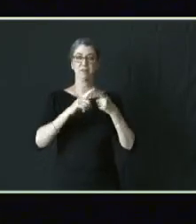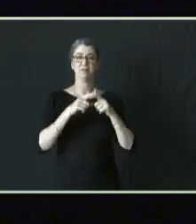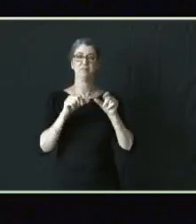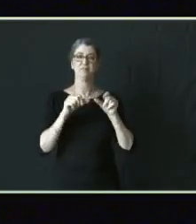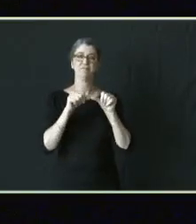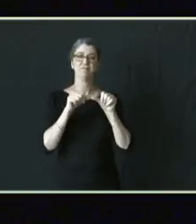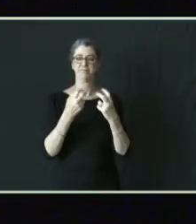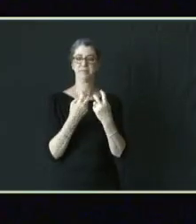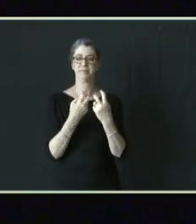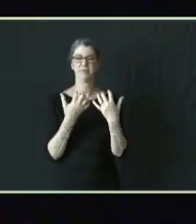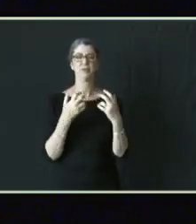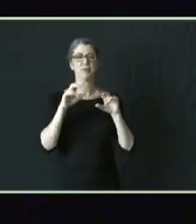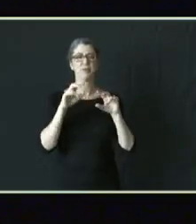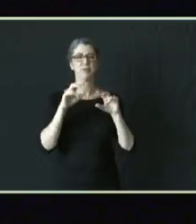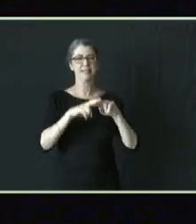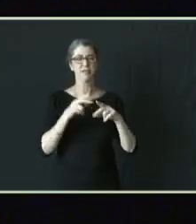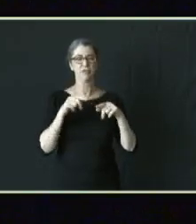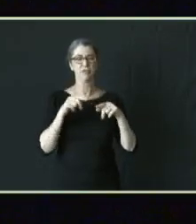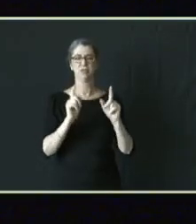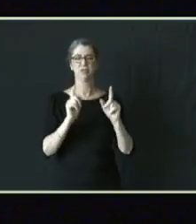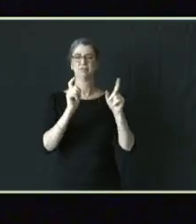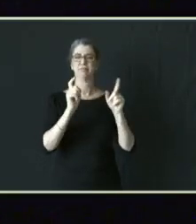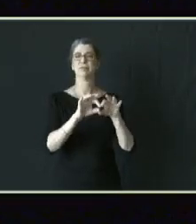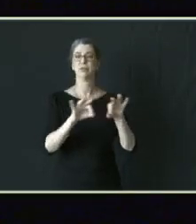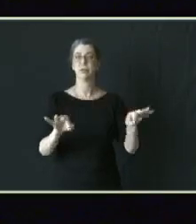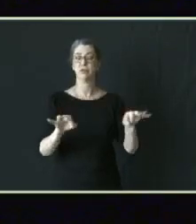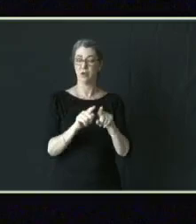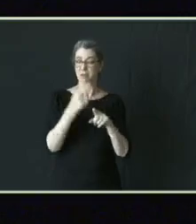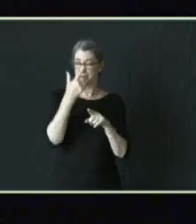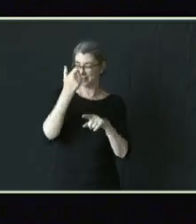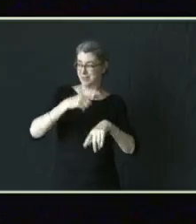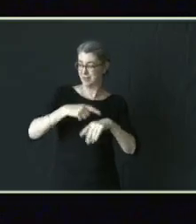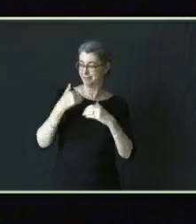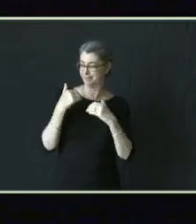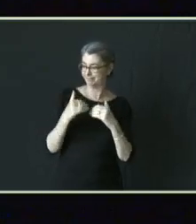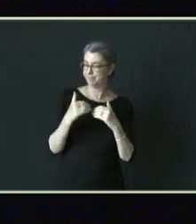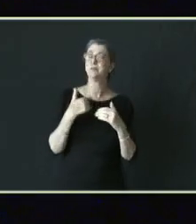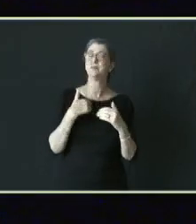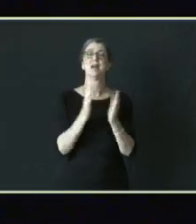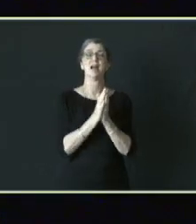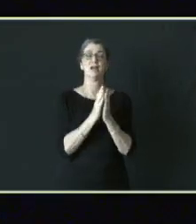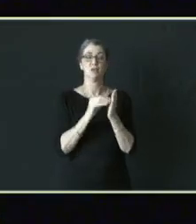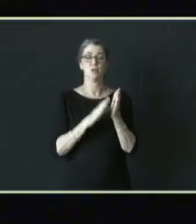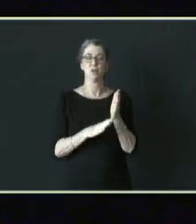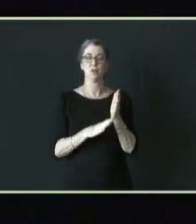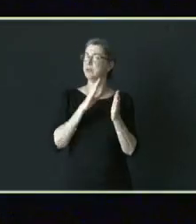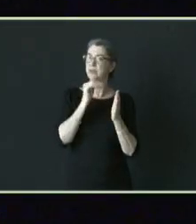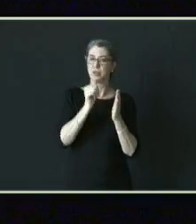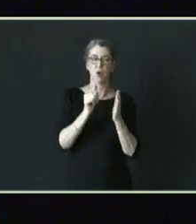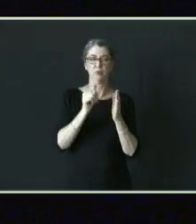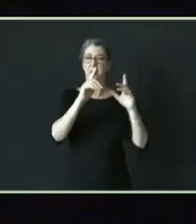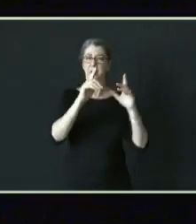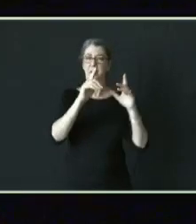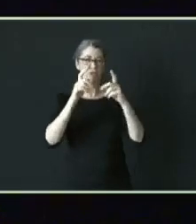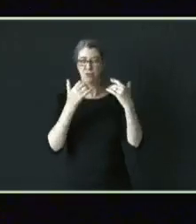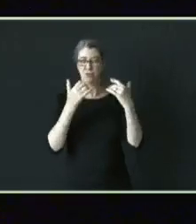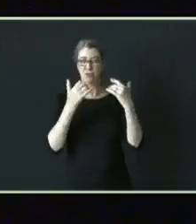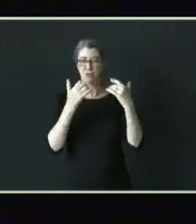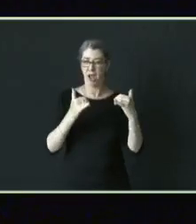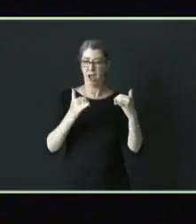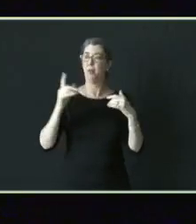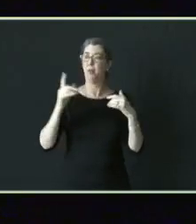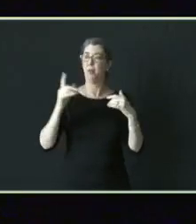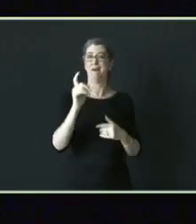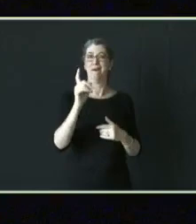the conferral of degrees. Also, in the interest of time, we ask that students refrain from taking selfies and photos while crossing the